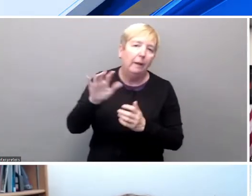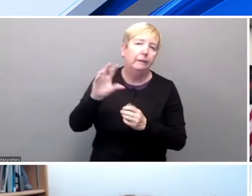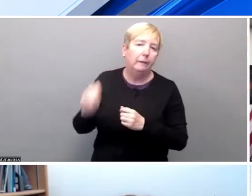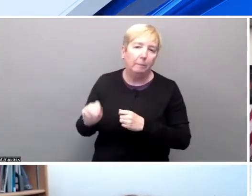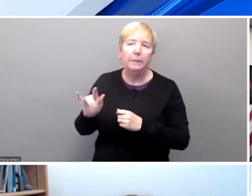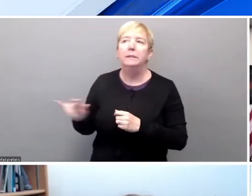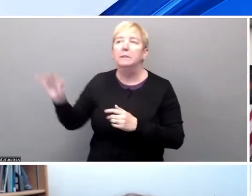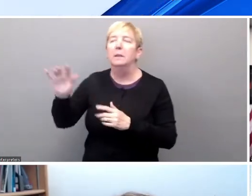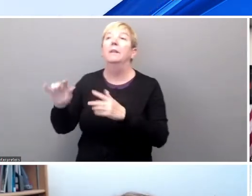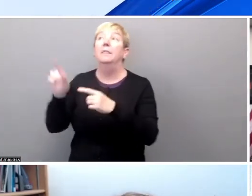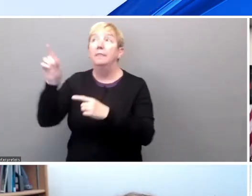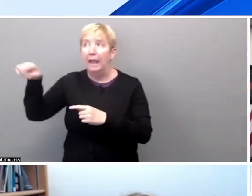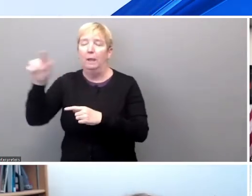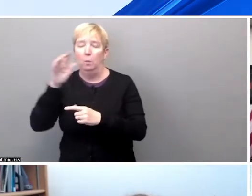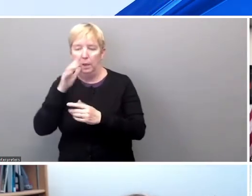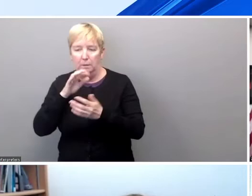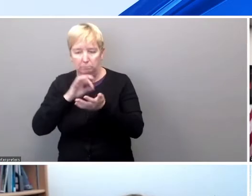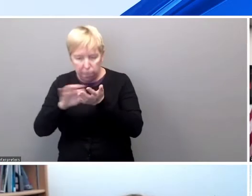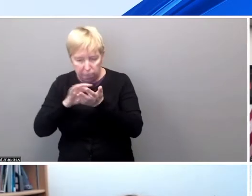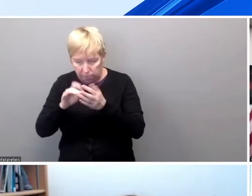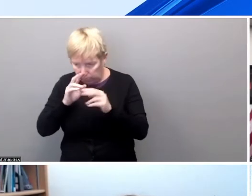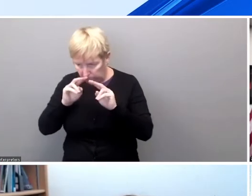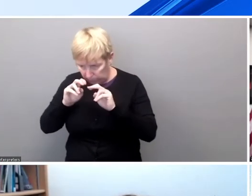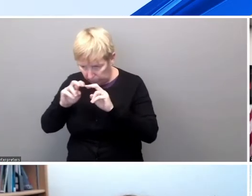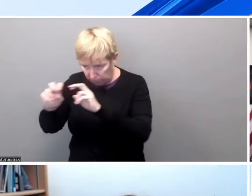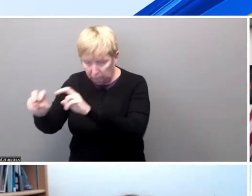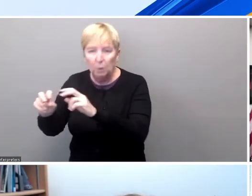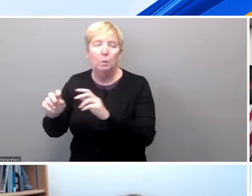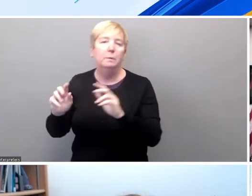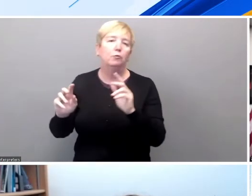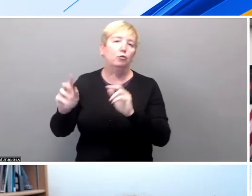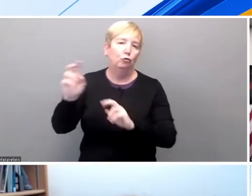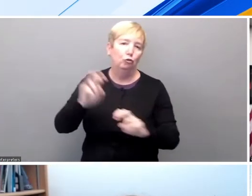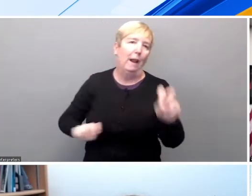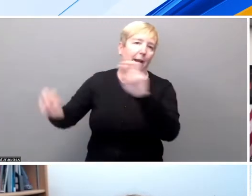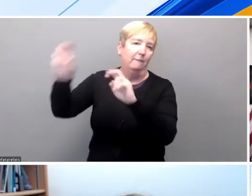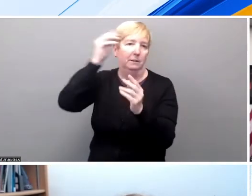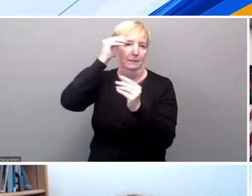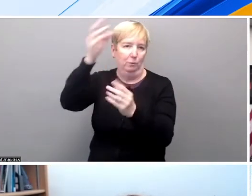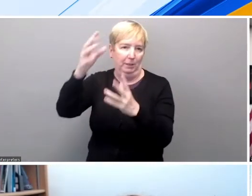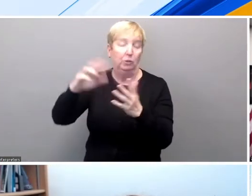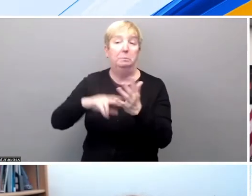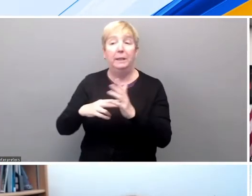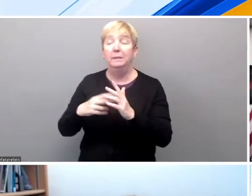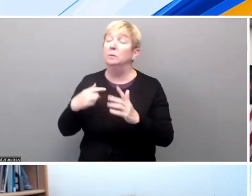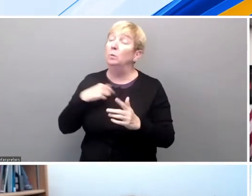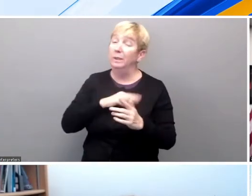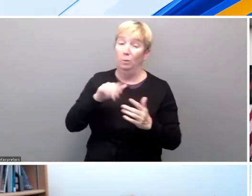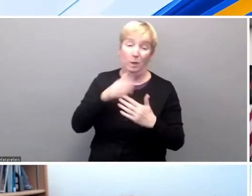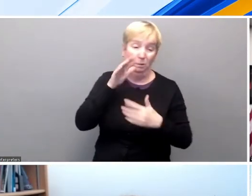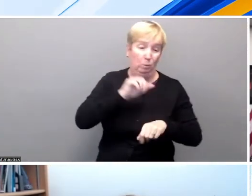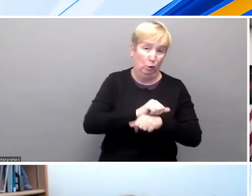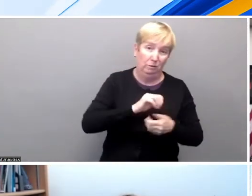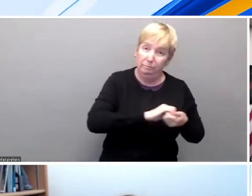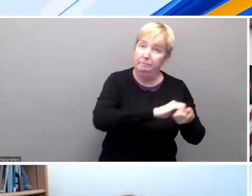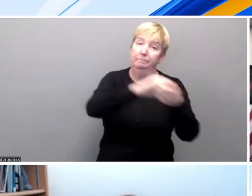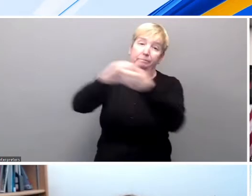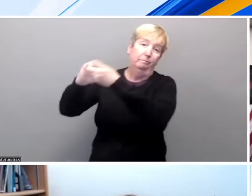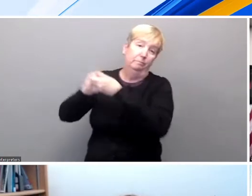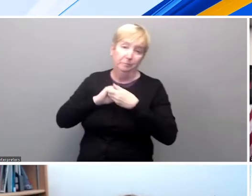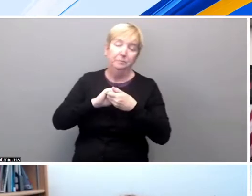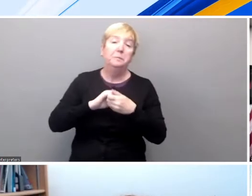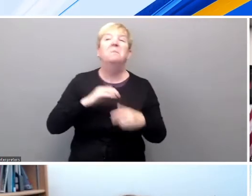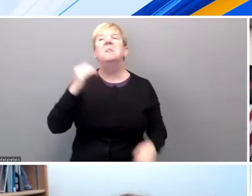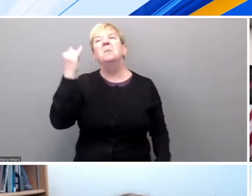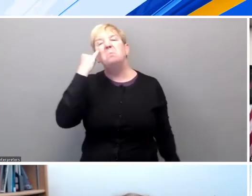on travelers and on their final destination. So we're going to be working together. If there's international travelers specifically coming from